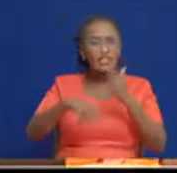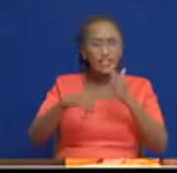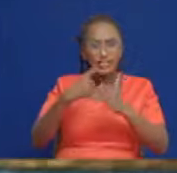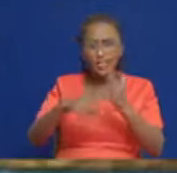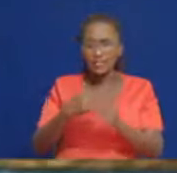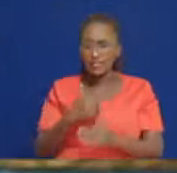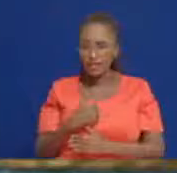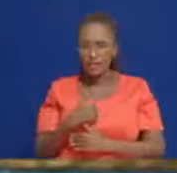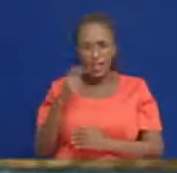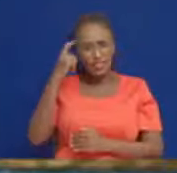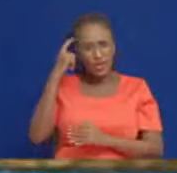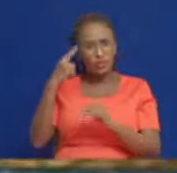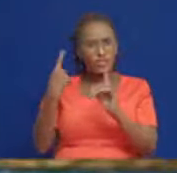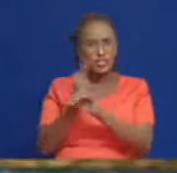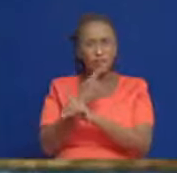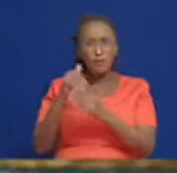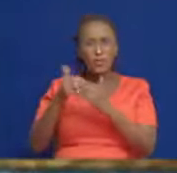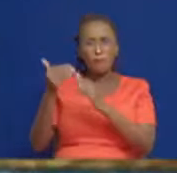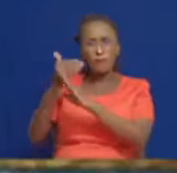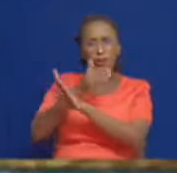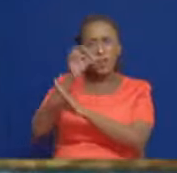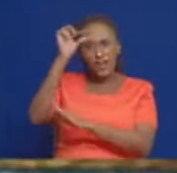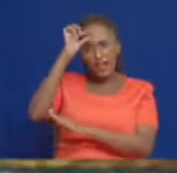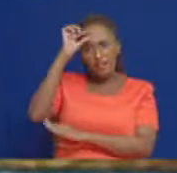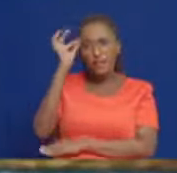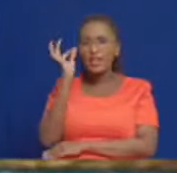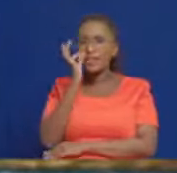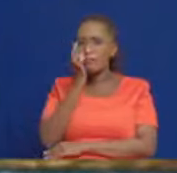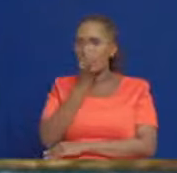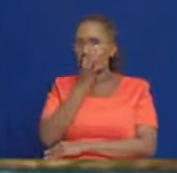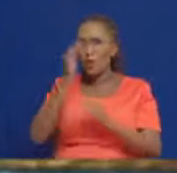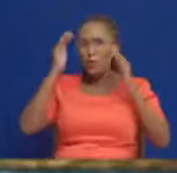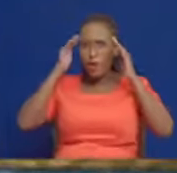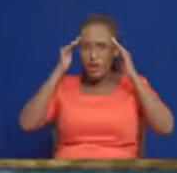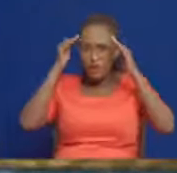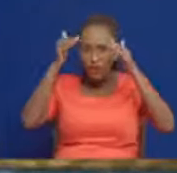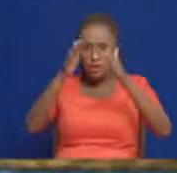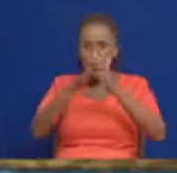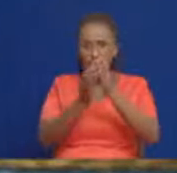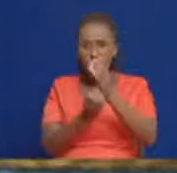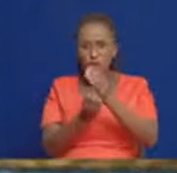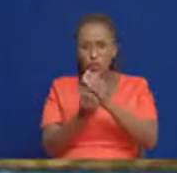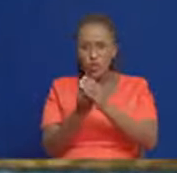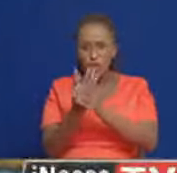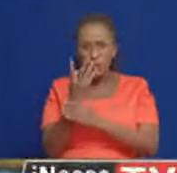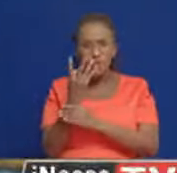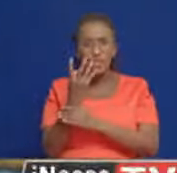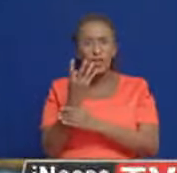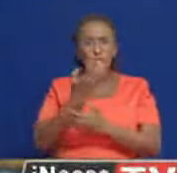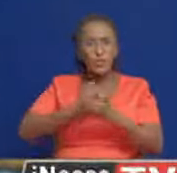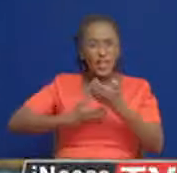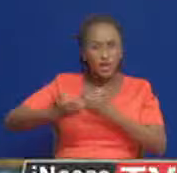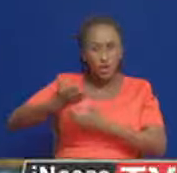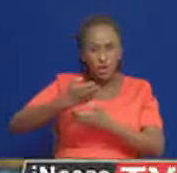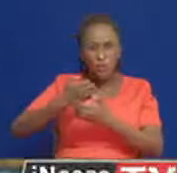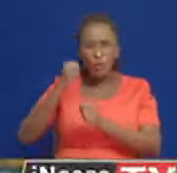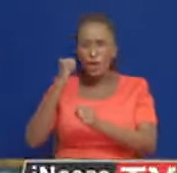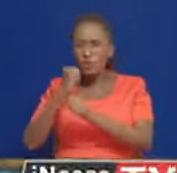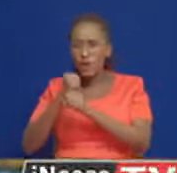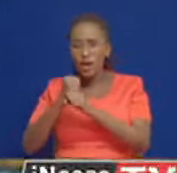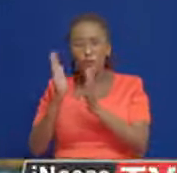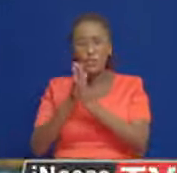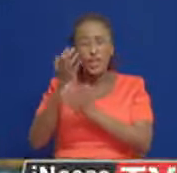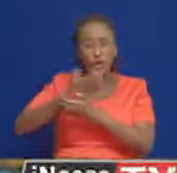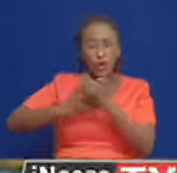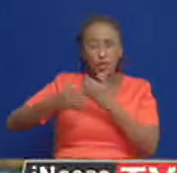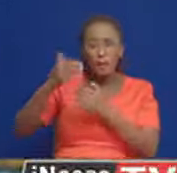previous government of Kibaki just did was, they focused on growing the pie. Work on the economy. What does the economy mean? Government does